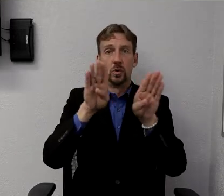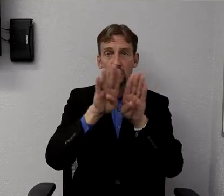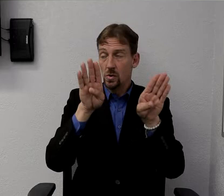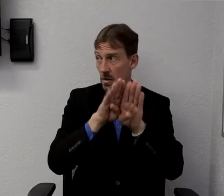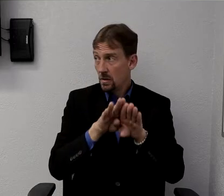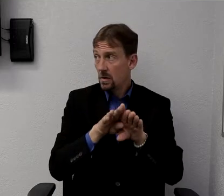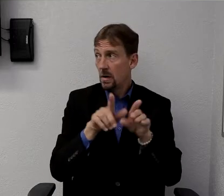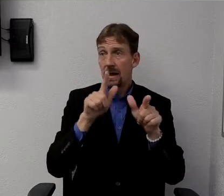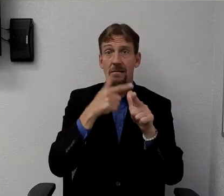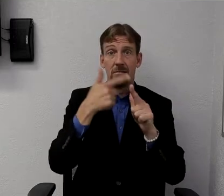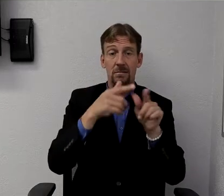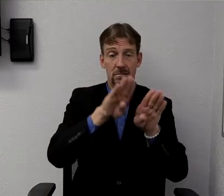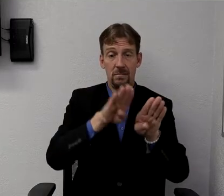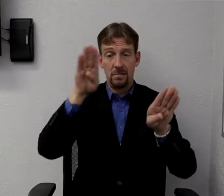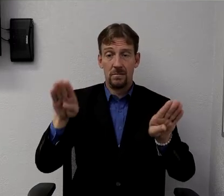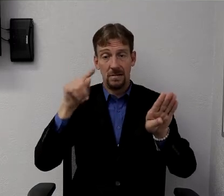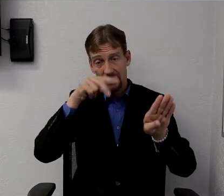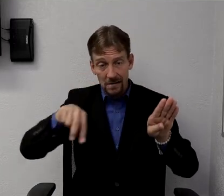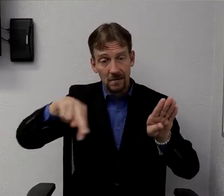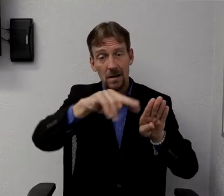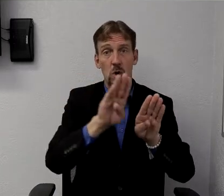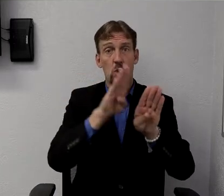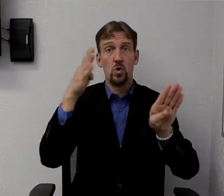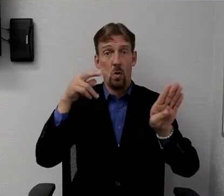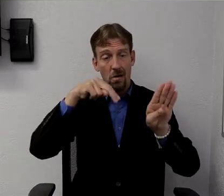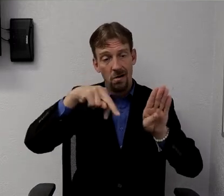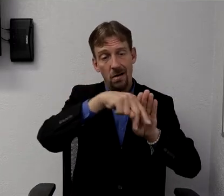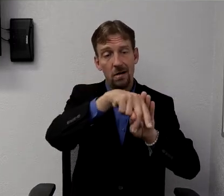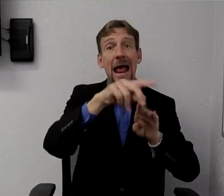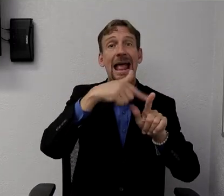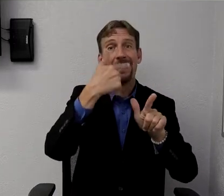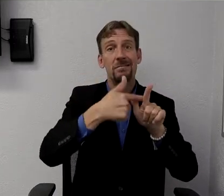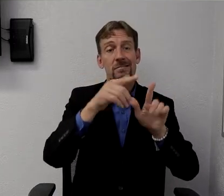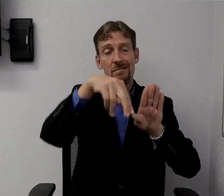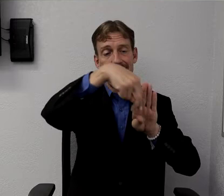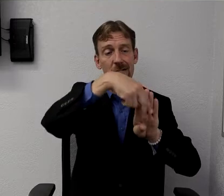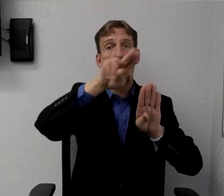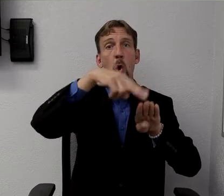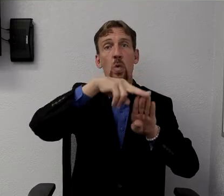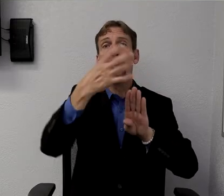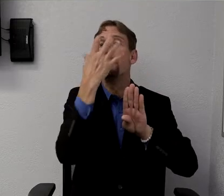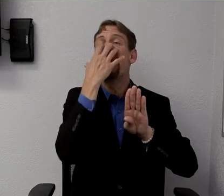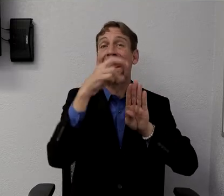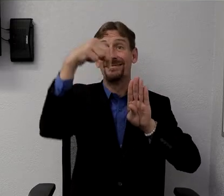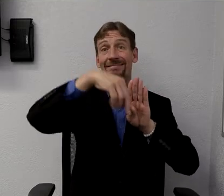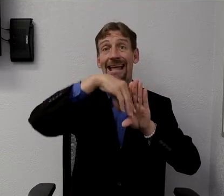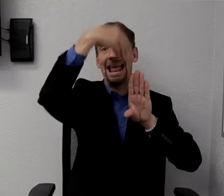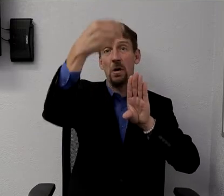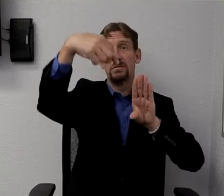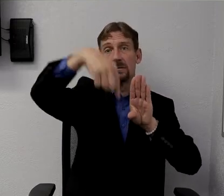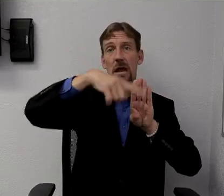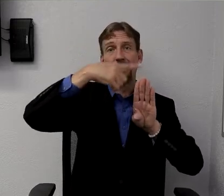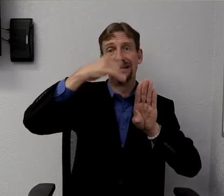room. We'll then put on their regular, everyday mask that all of us are wearing. But each time she goes back into